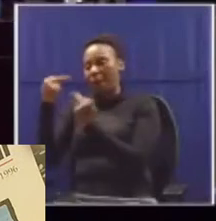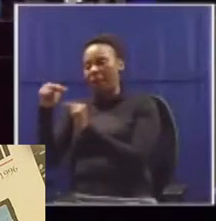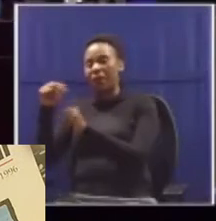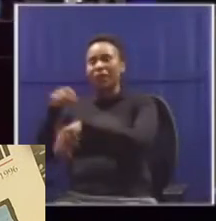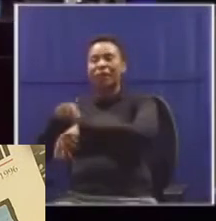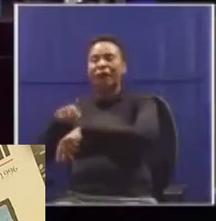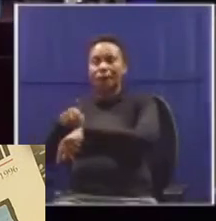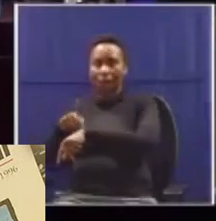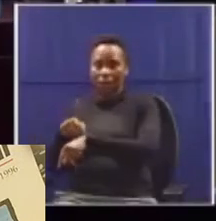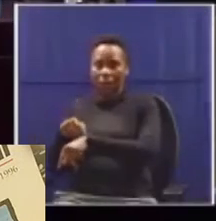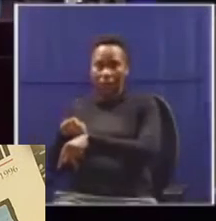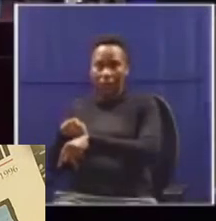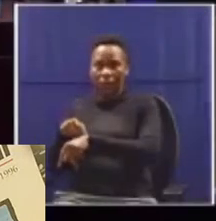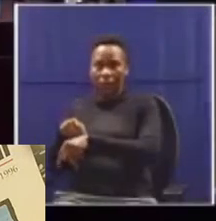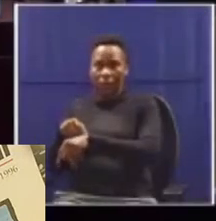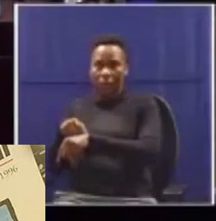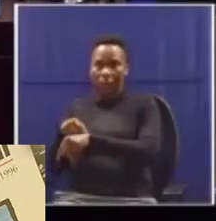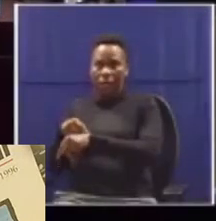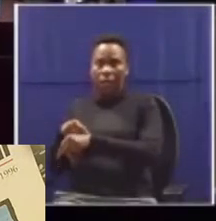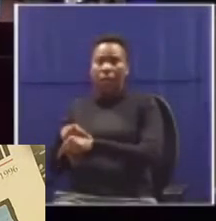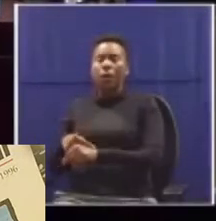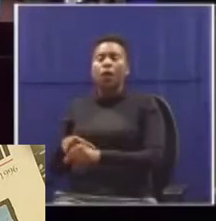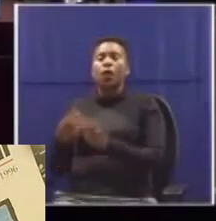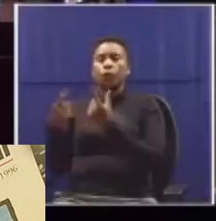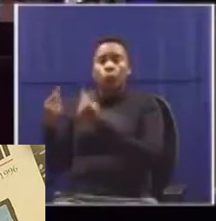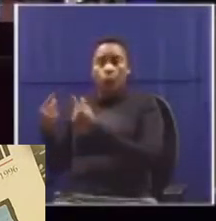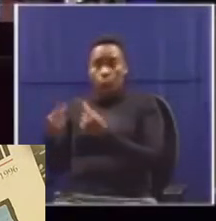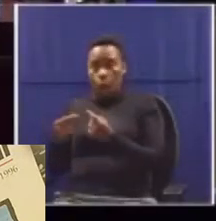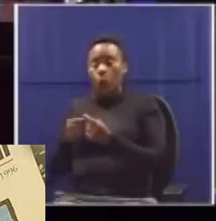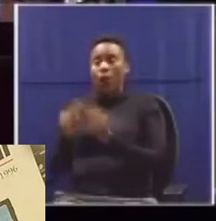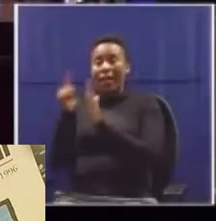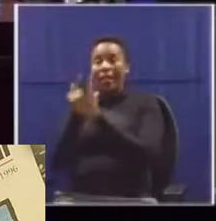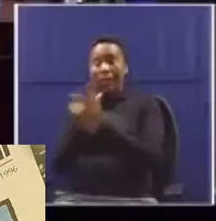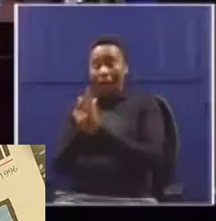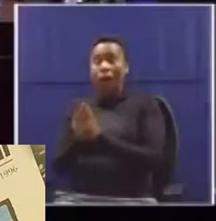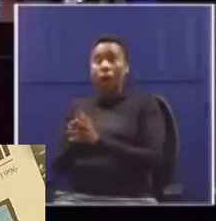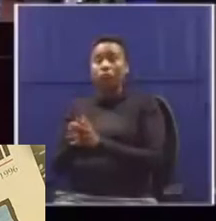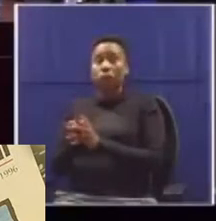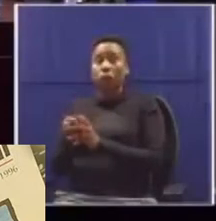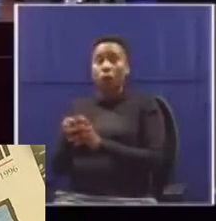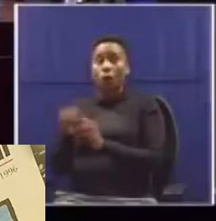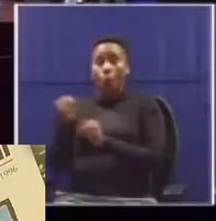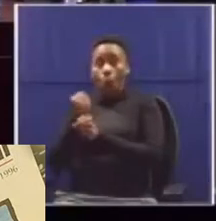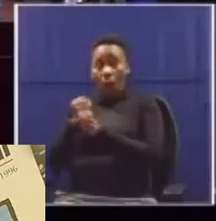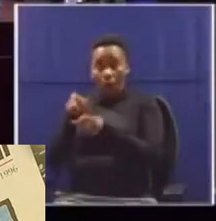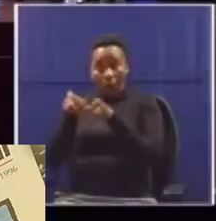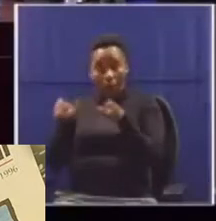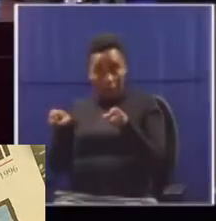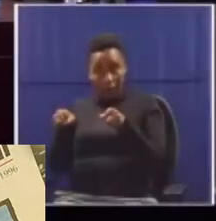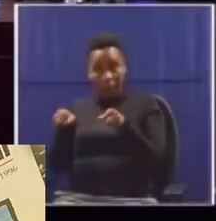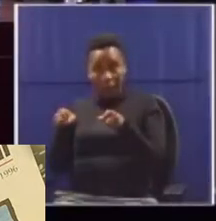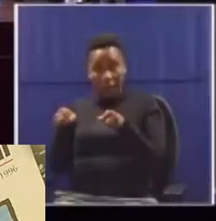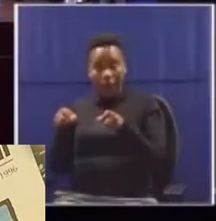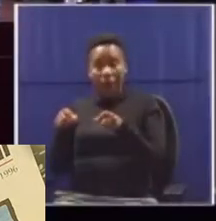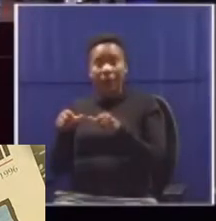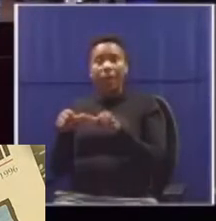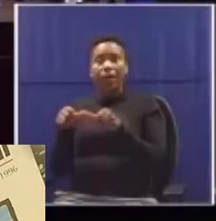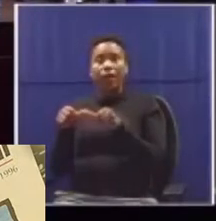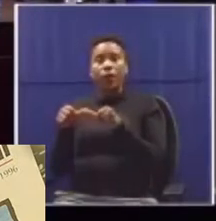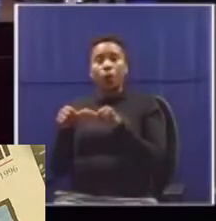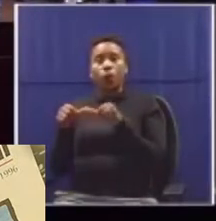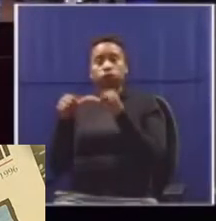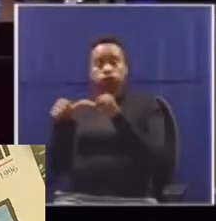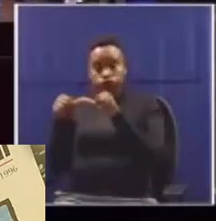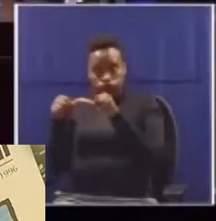recurring community service by practicing legal practitioners upon which continued enrollment